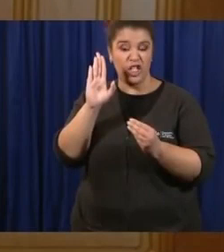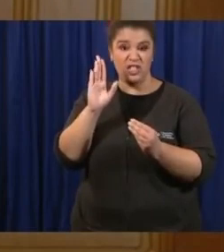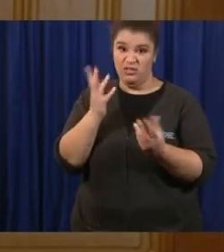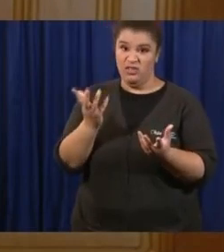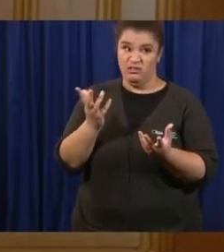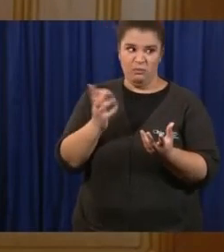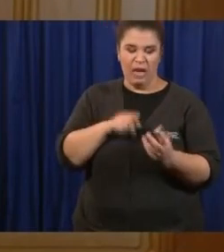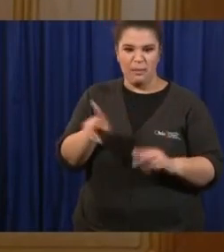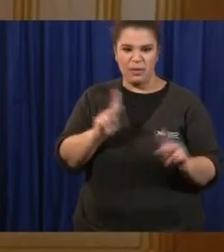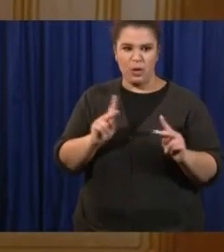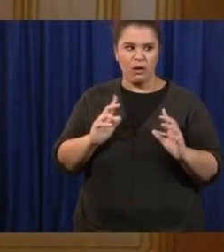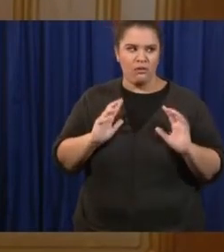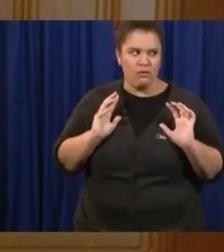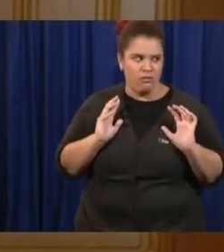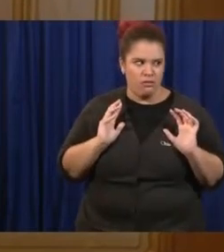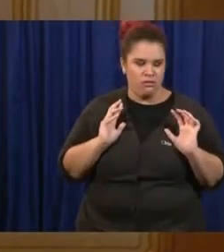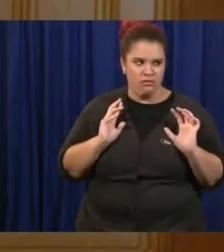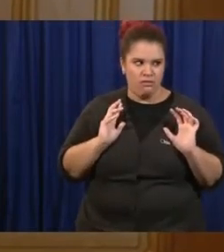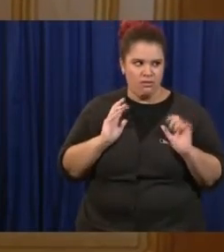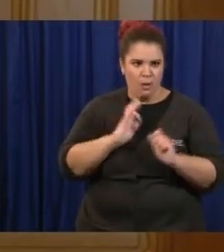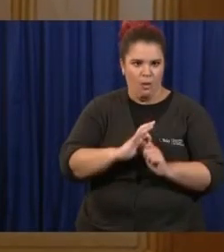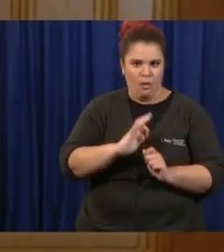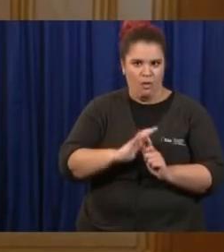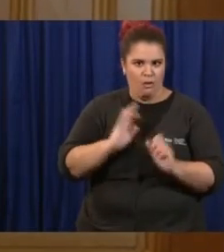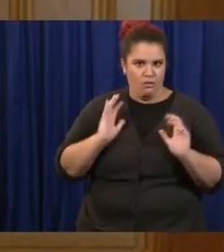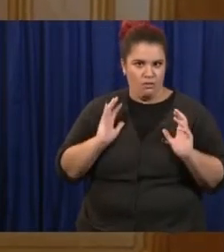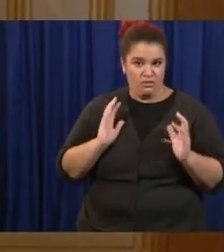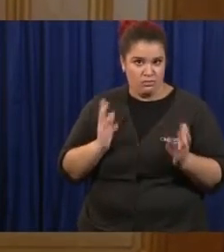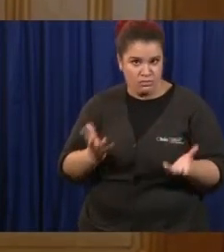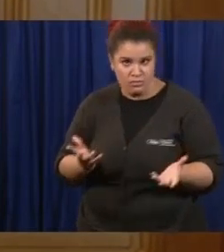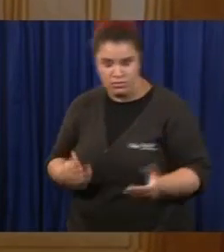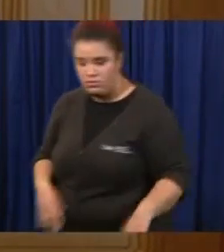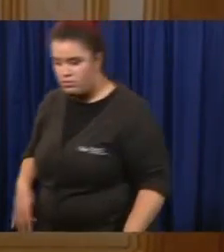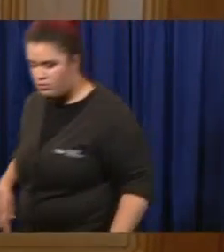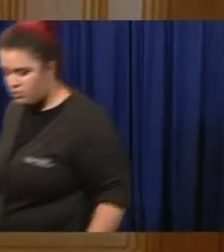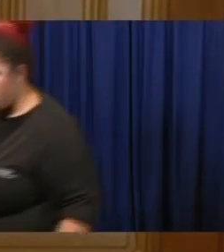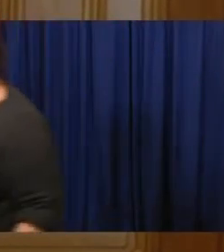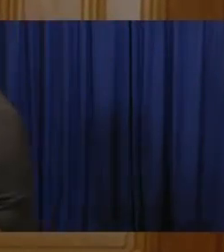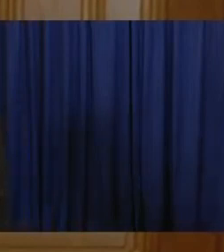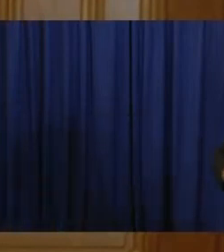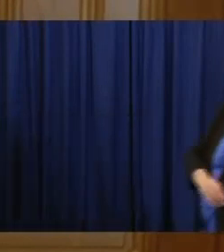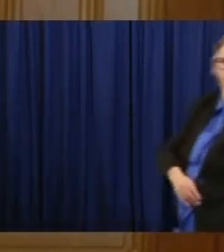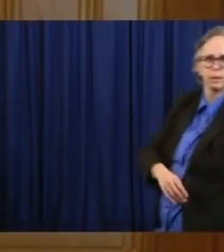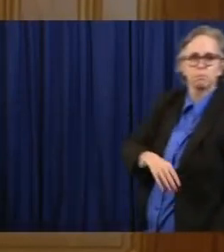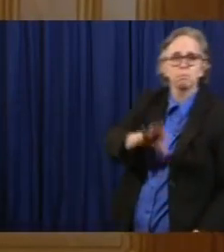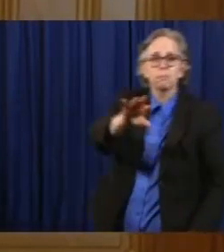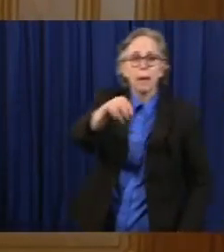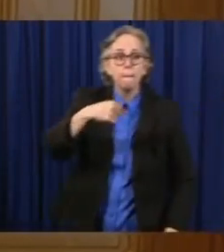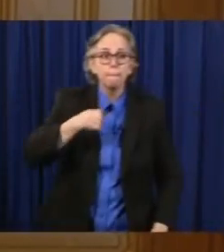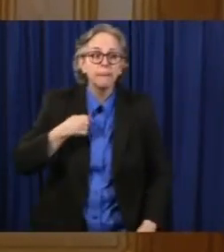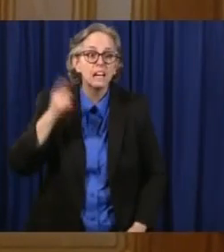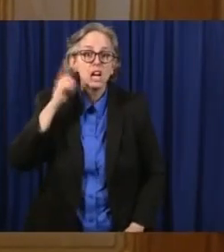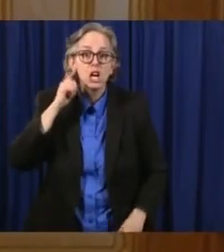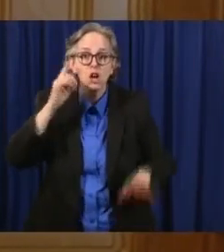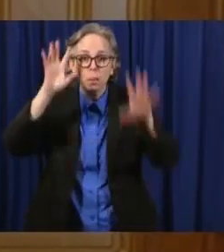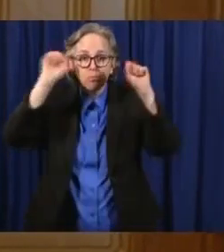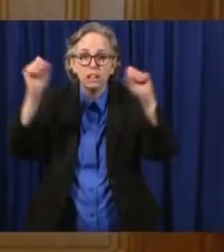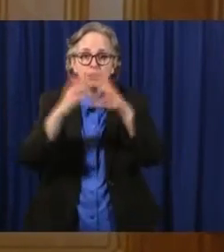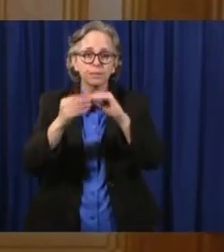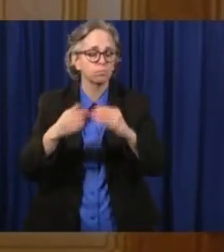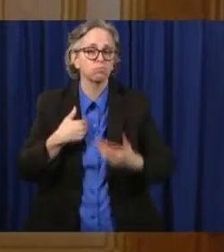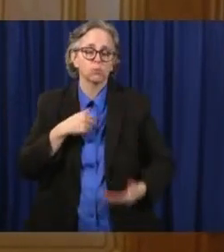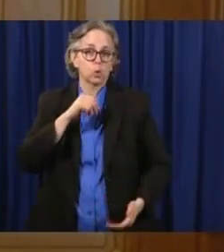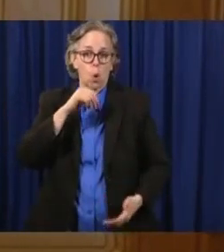comments. Look, we have a process that's going on in Ohio. People have the